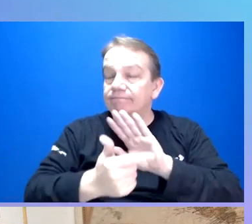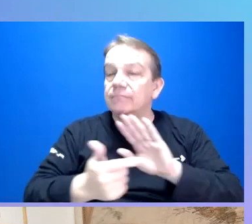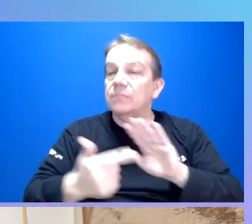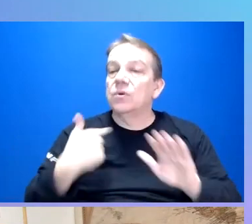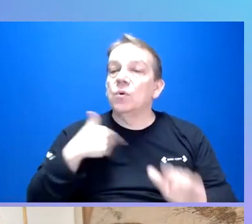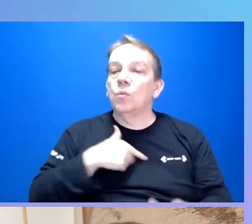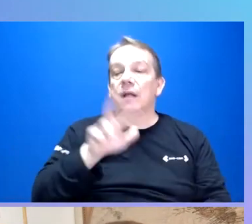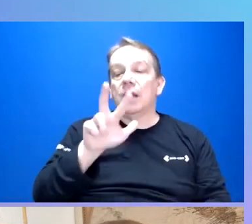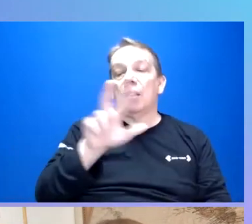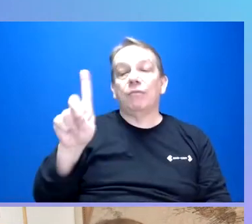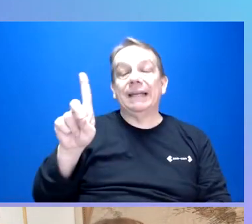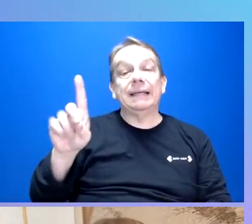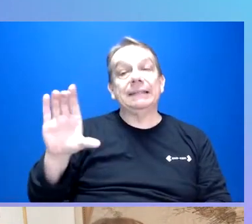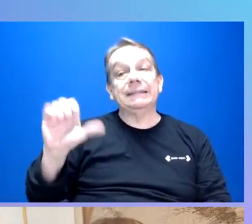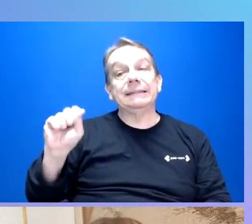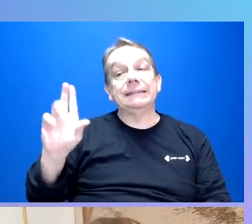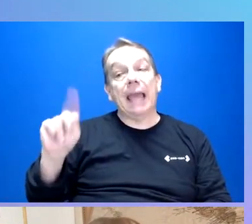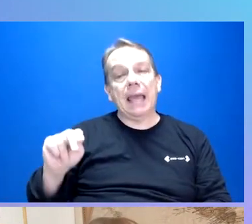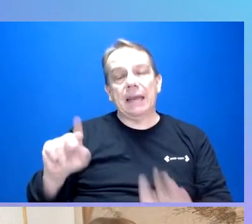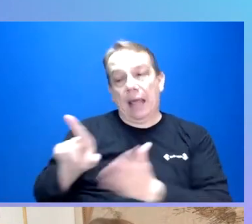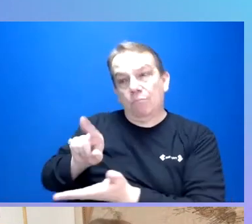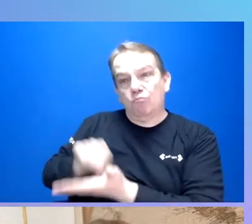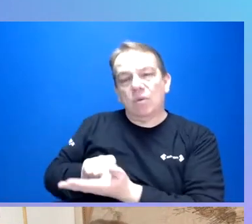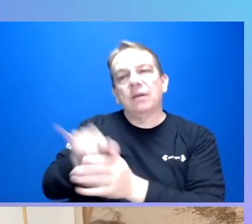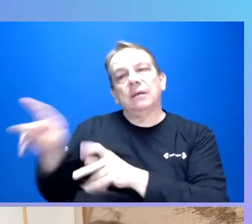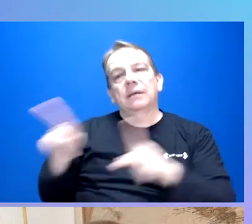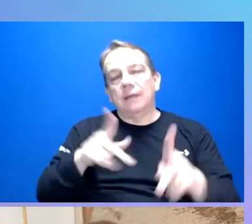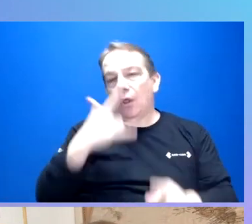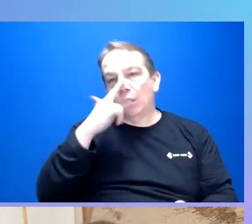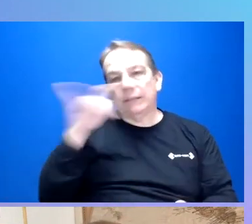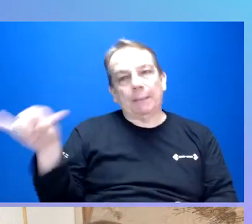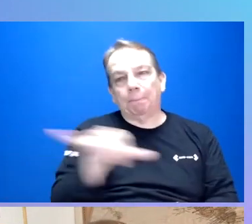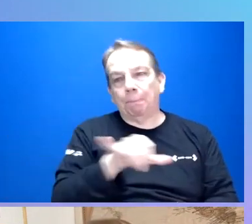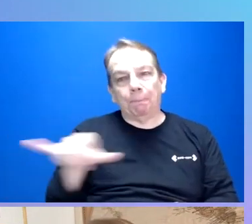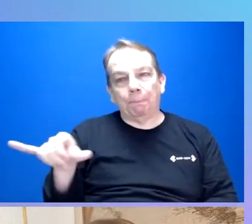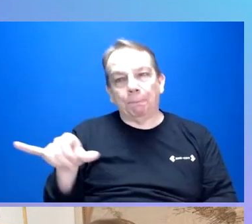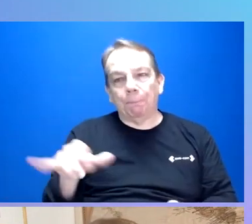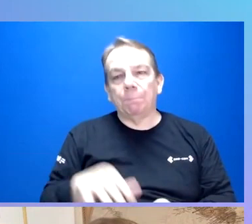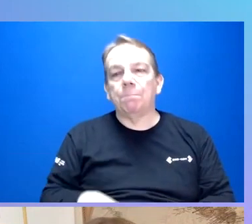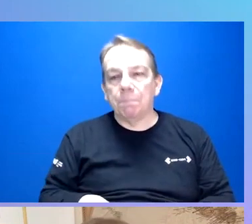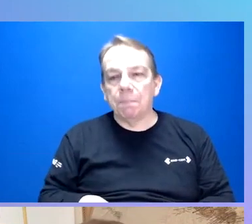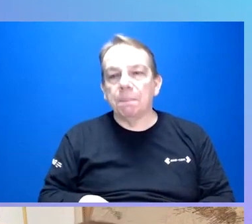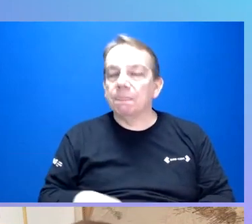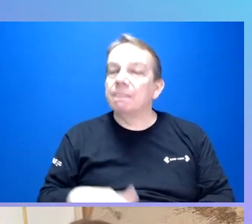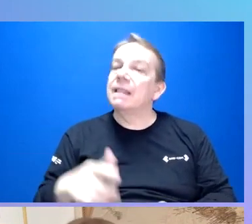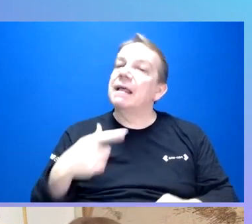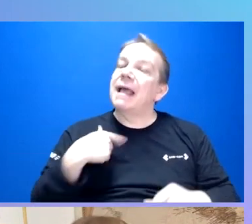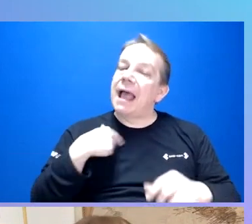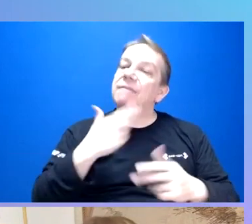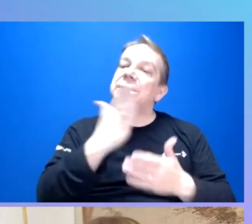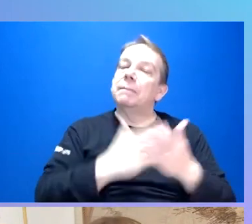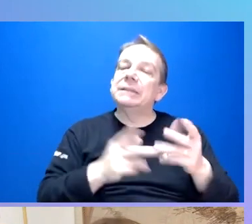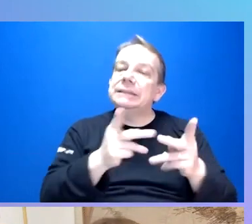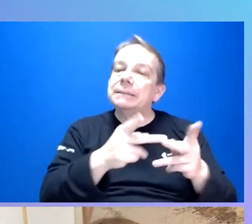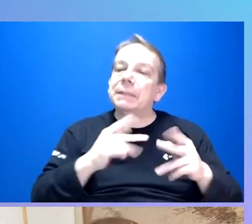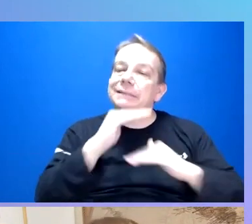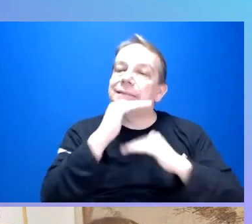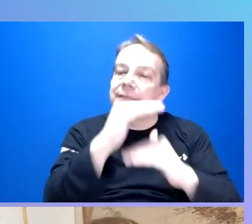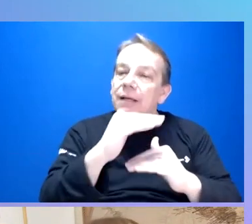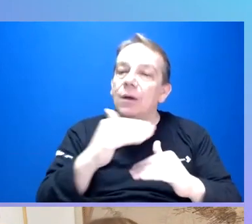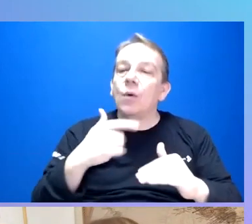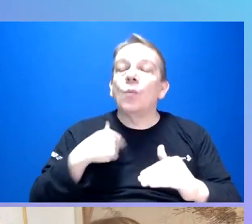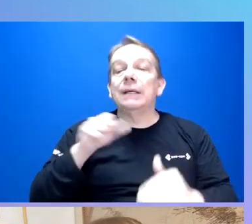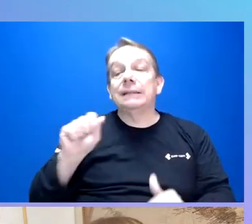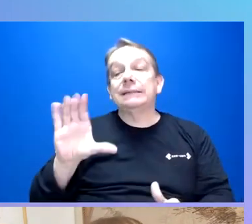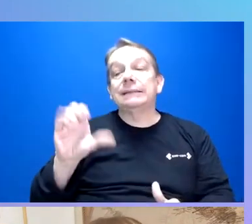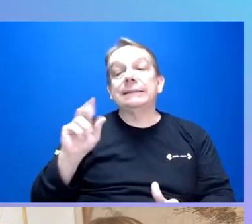3D scanned it and then we printed out this replica. We had exhibit space constraints, so we only scanned half of